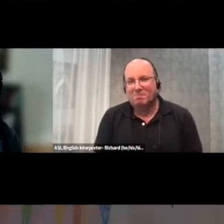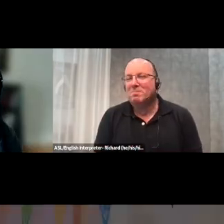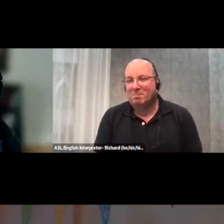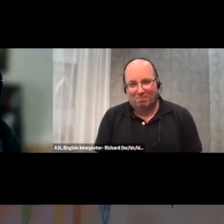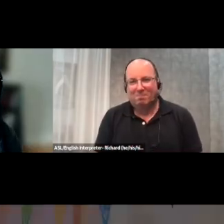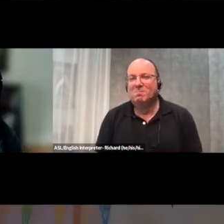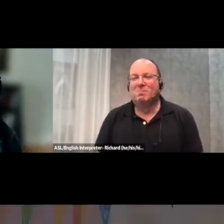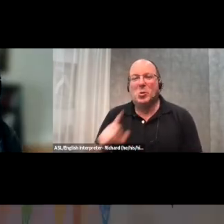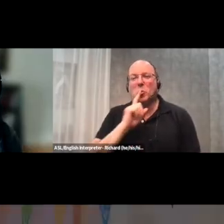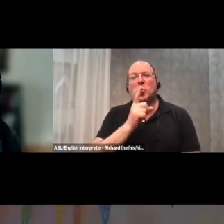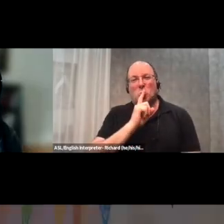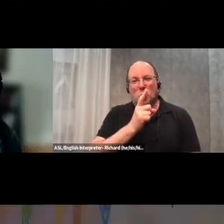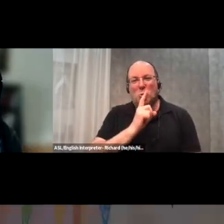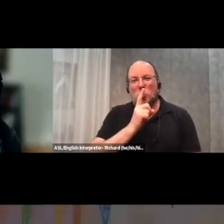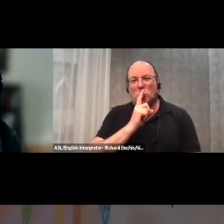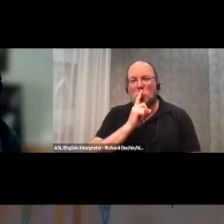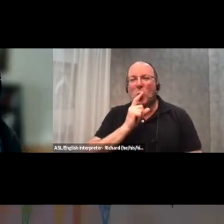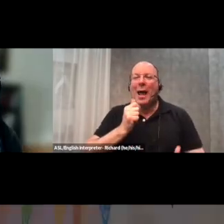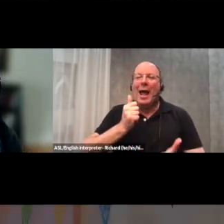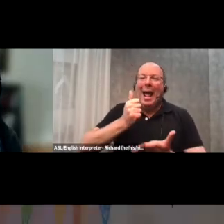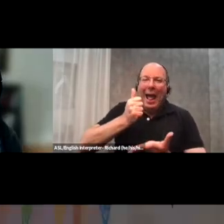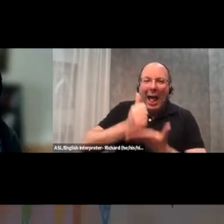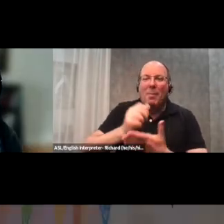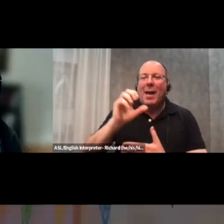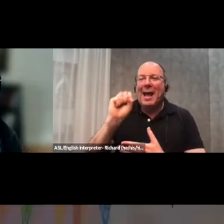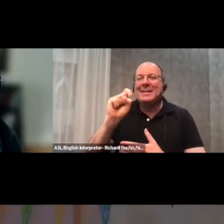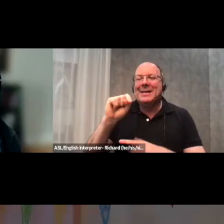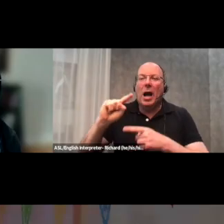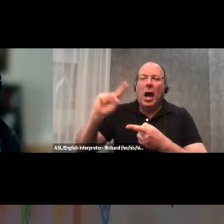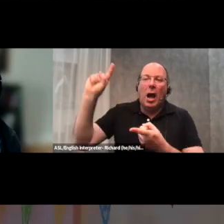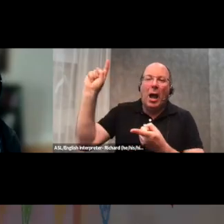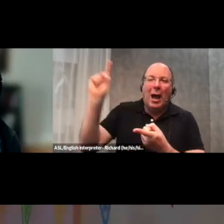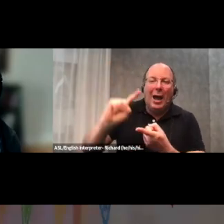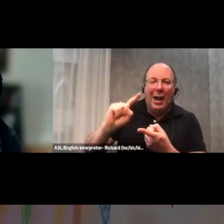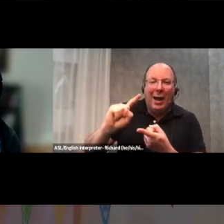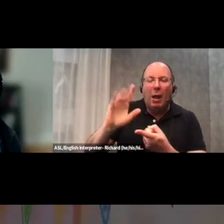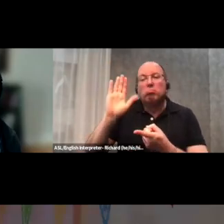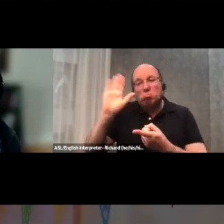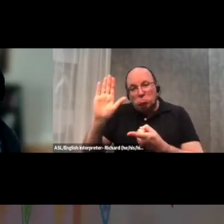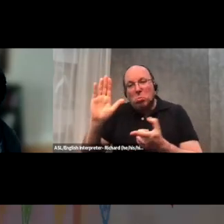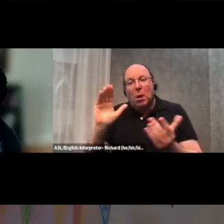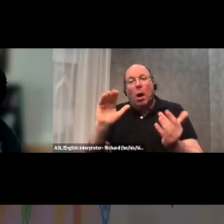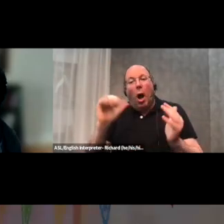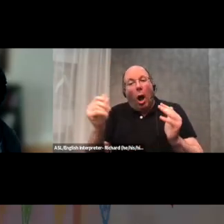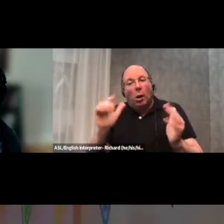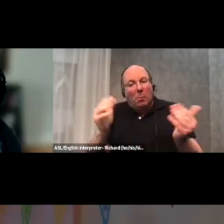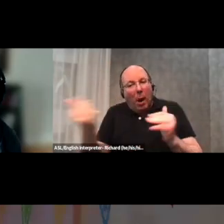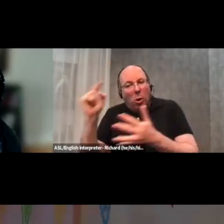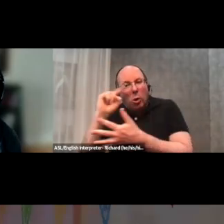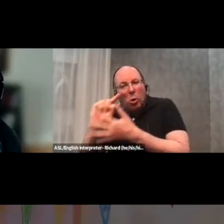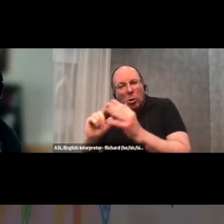Yep, the answer is true. It does somewhat reduce your risk of STIs, although it is not as effective as a lot of other methods like